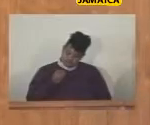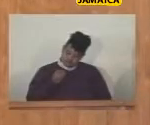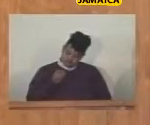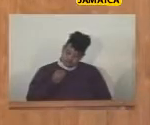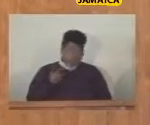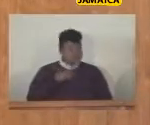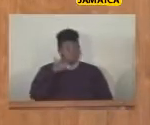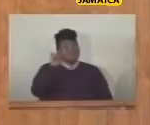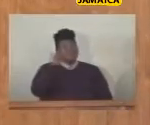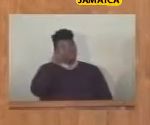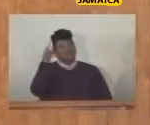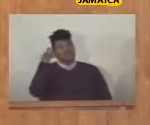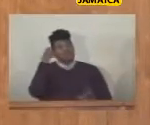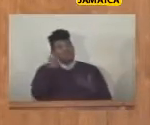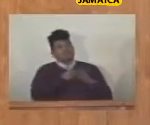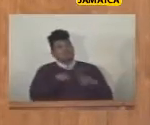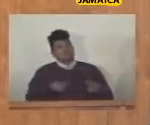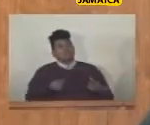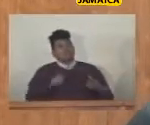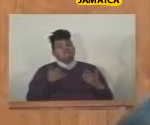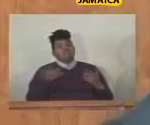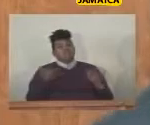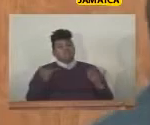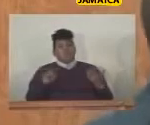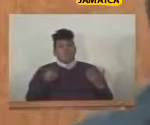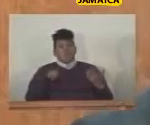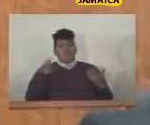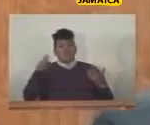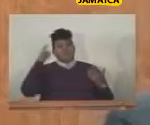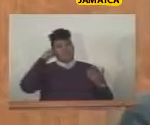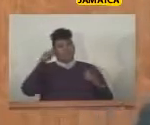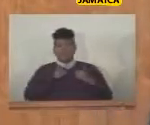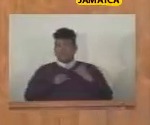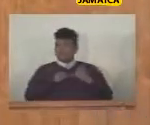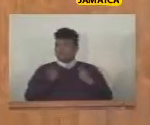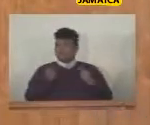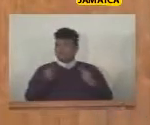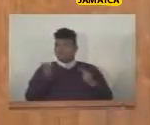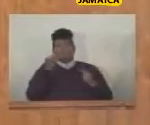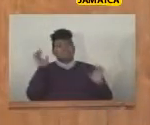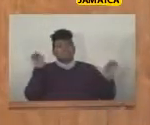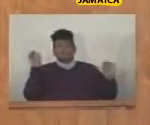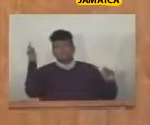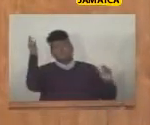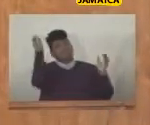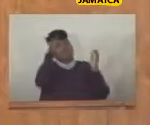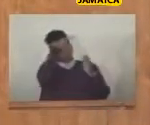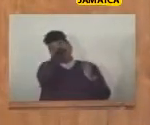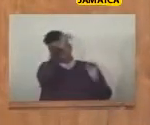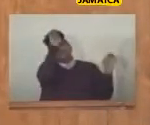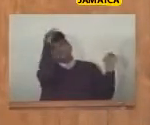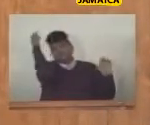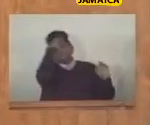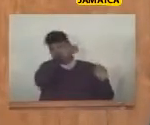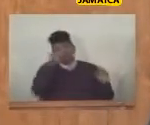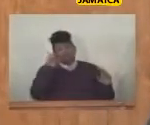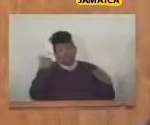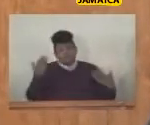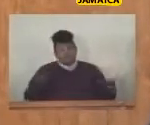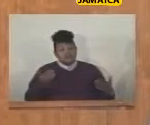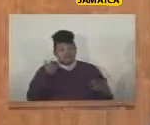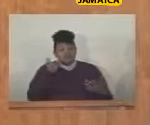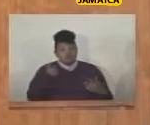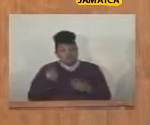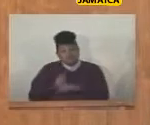to take the last resort of a state of emergency if we are taking the proper action along the way.